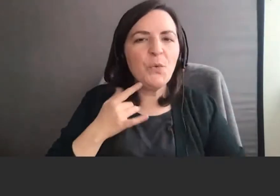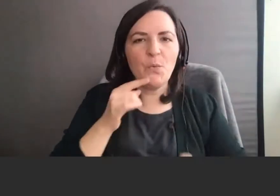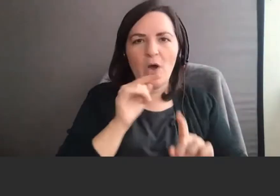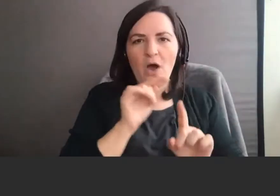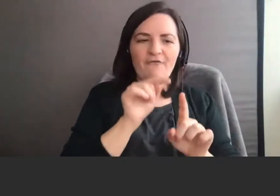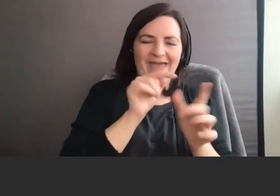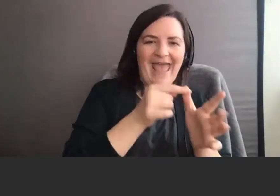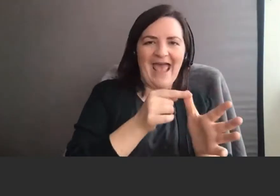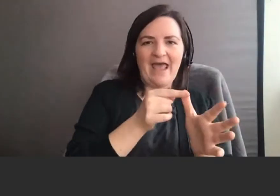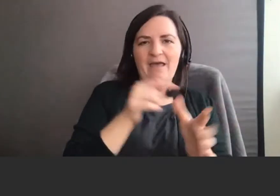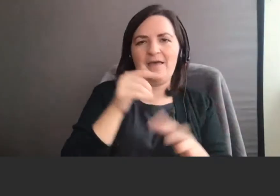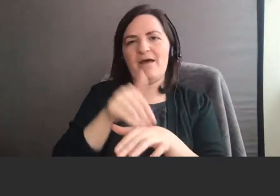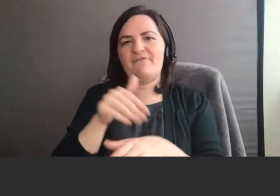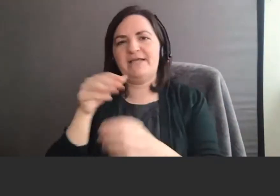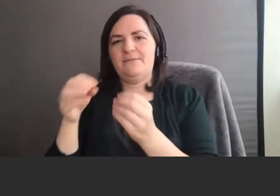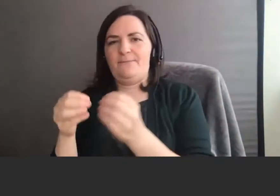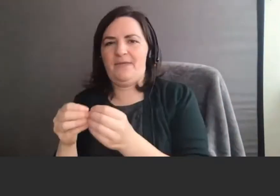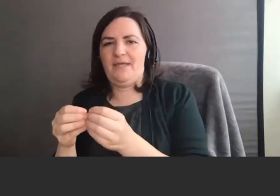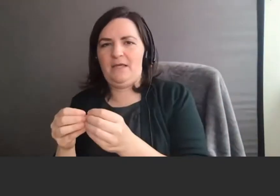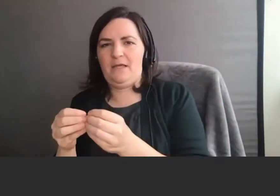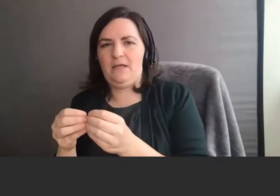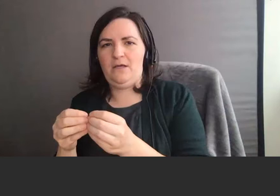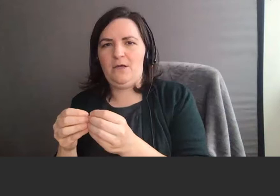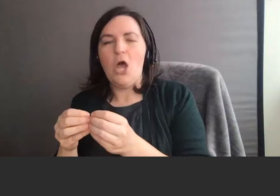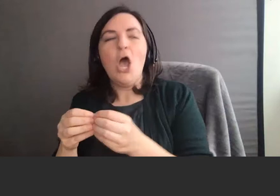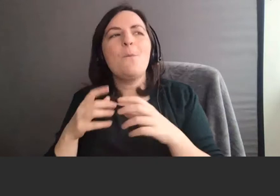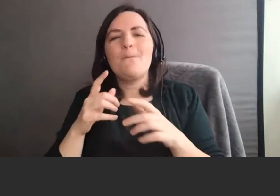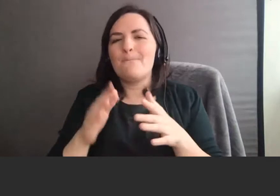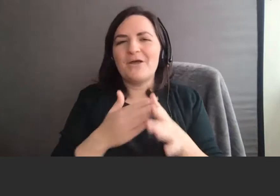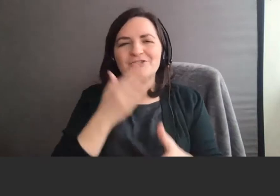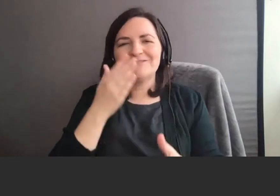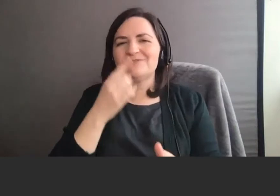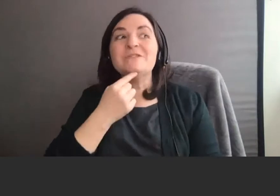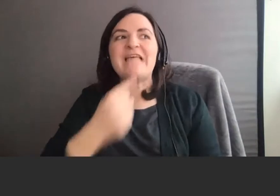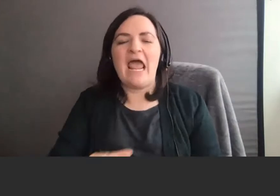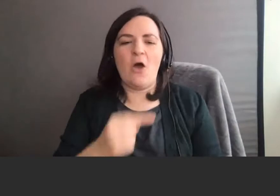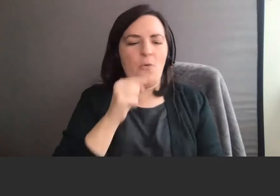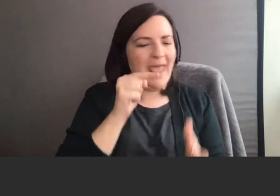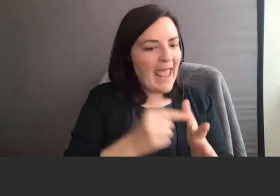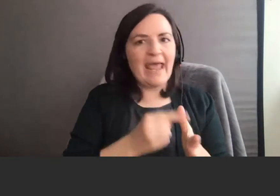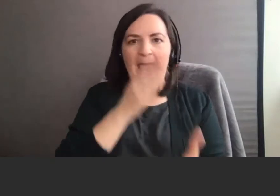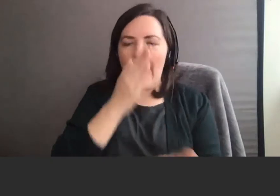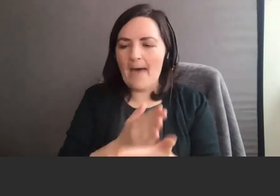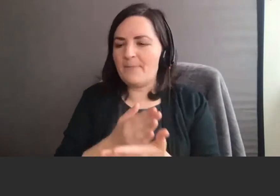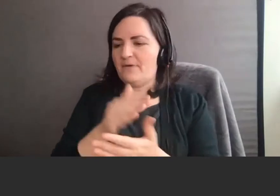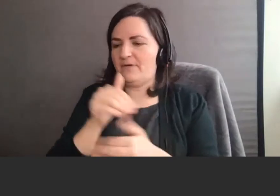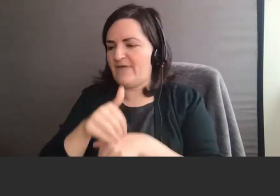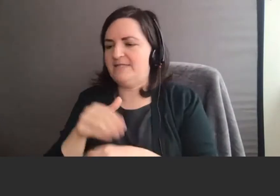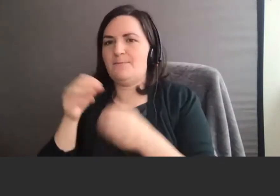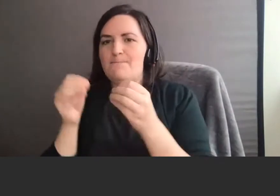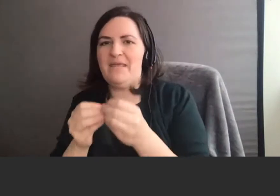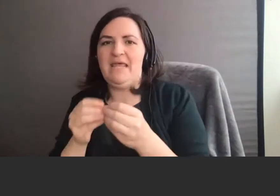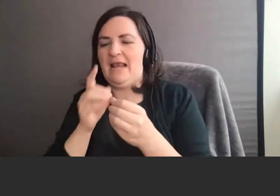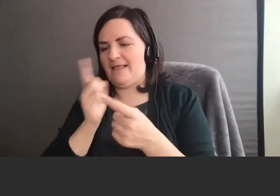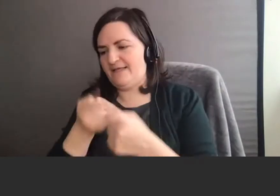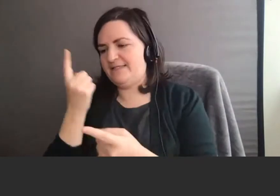that second language in fact impacts on children's